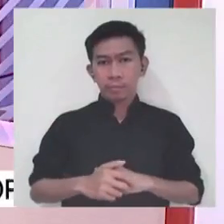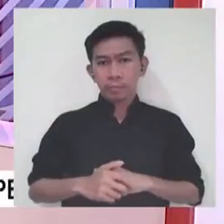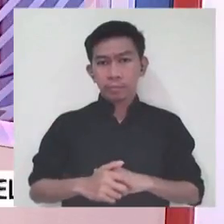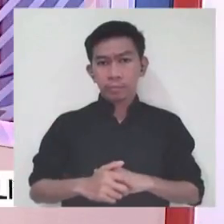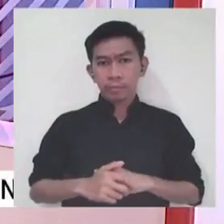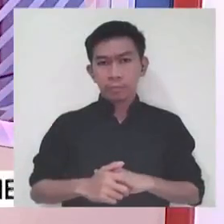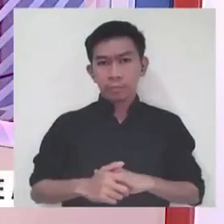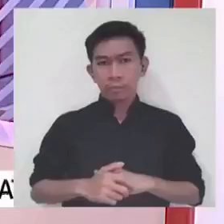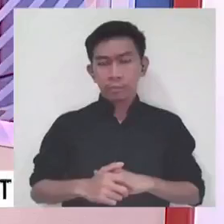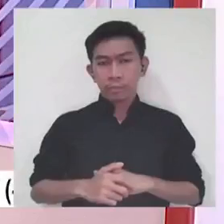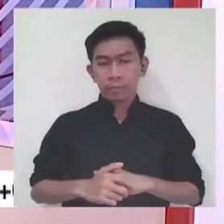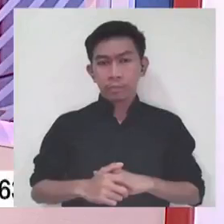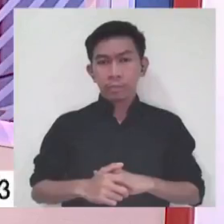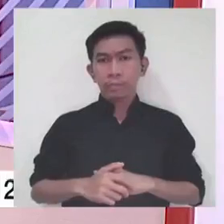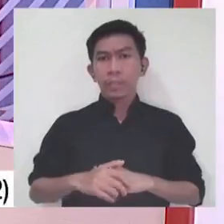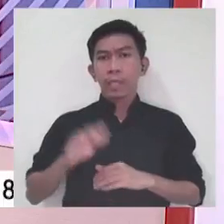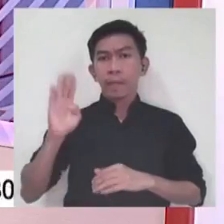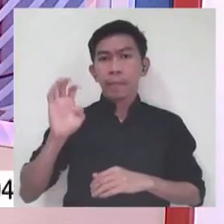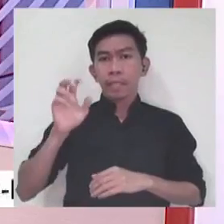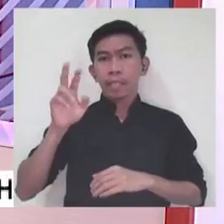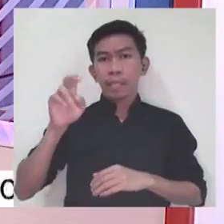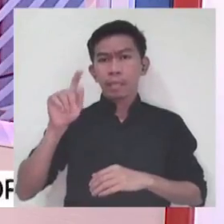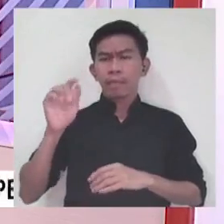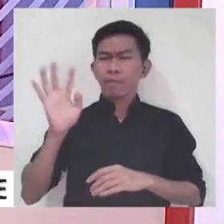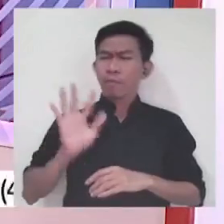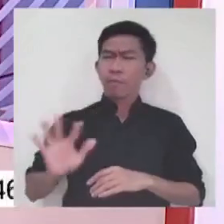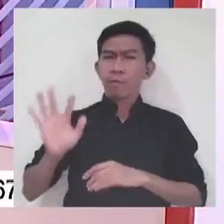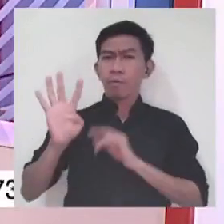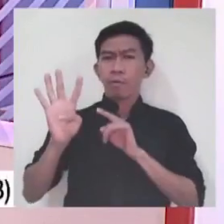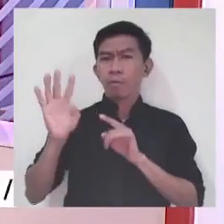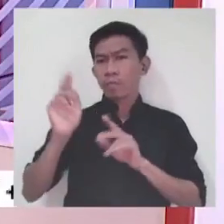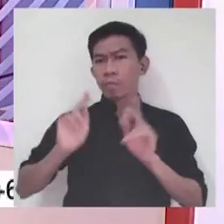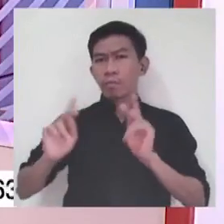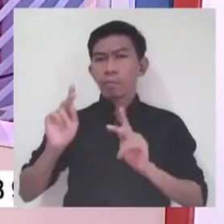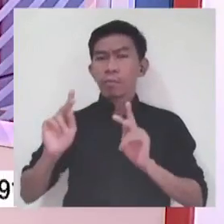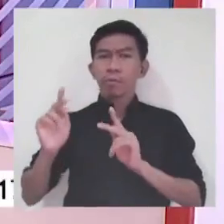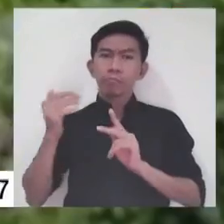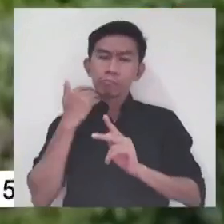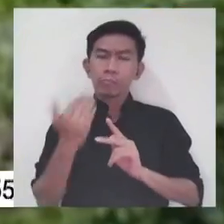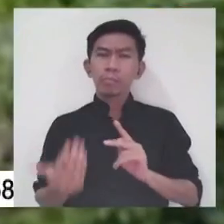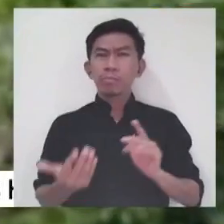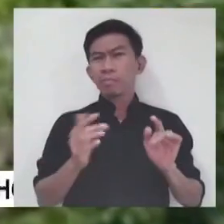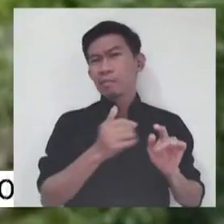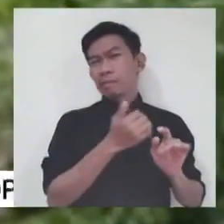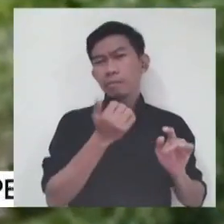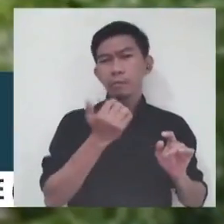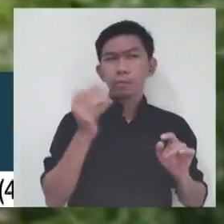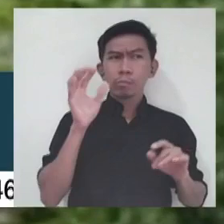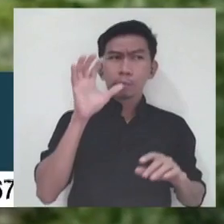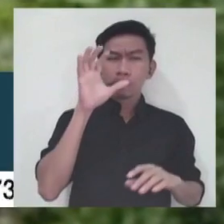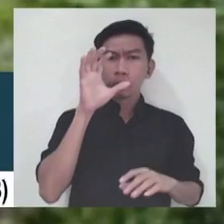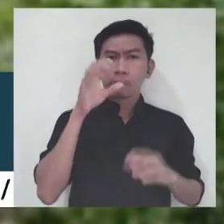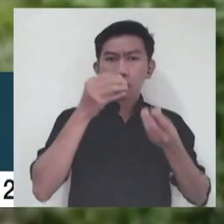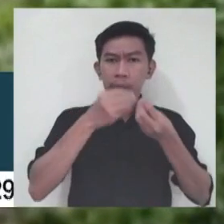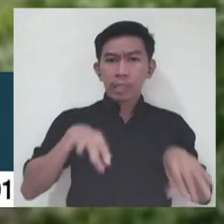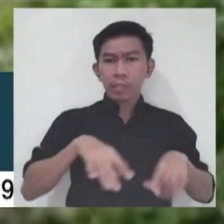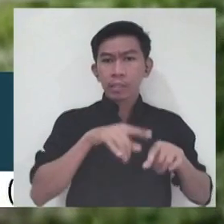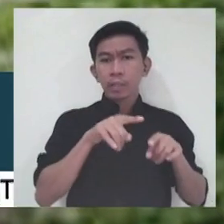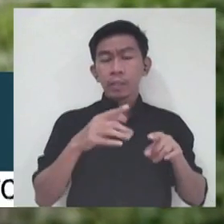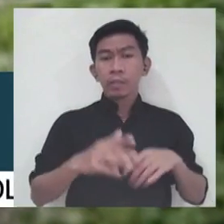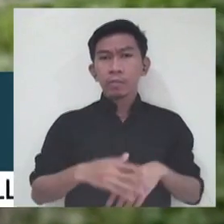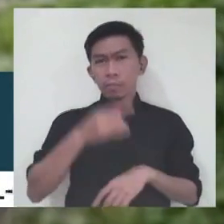in Benguet, four people are confirmed dead and another one is missing due to Typhoon Egai. Around 200 are also staying in evacuation